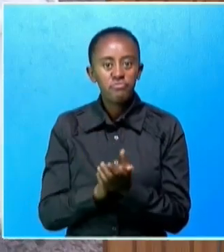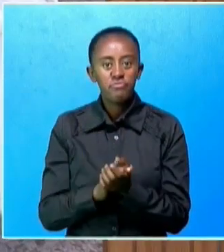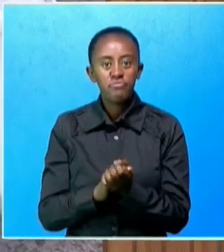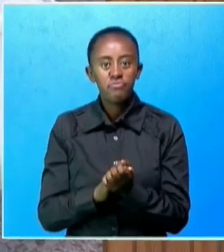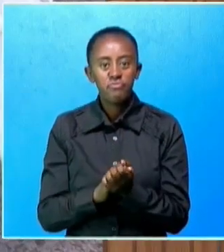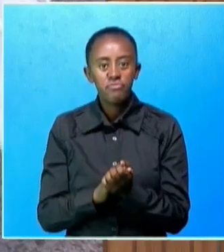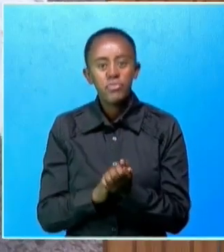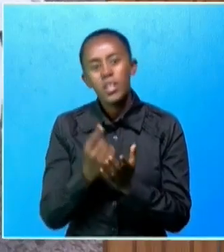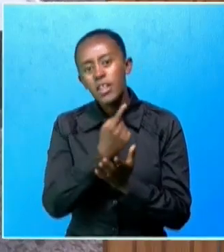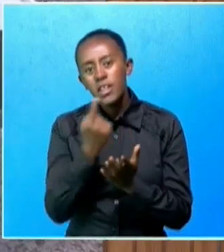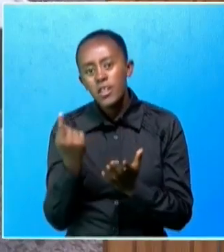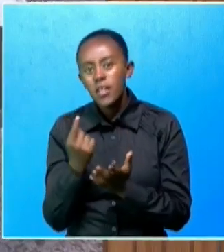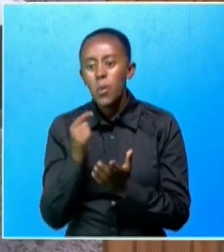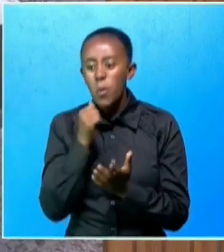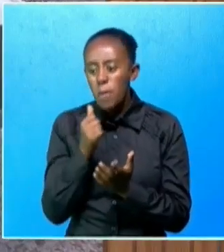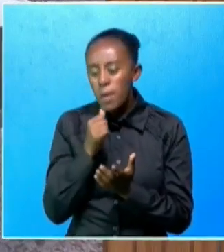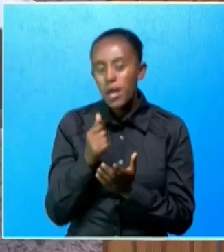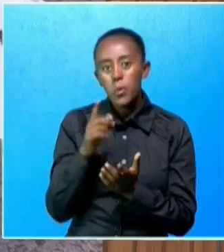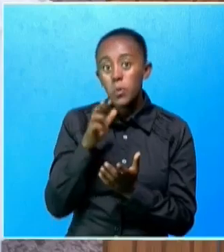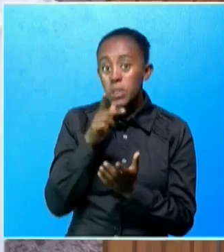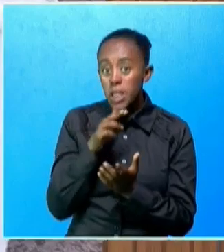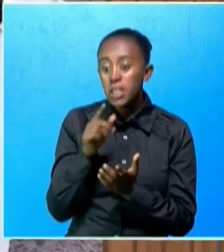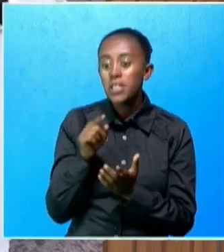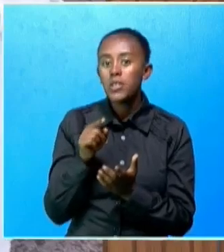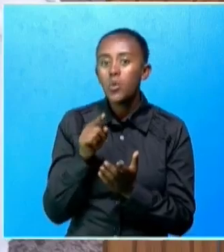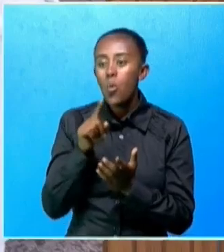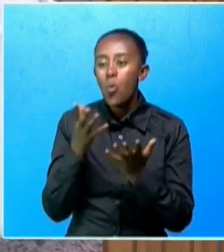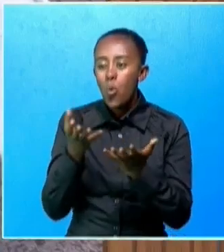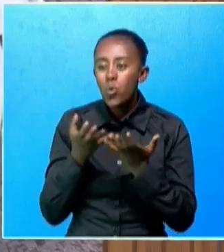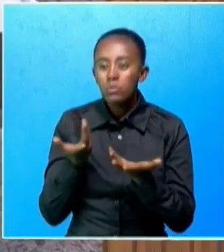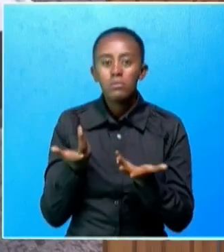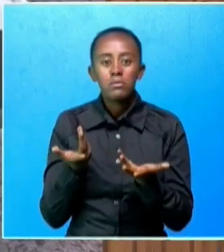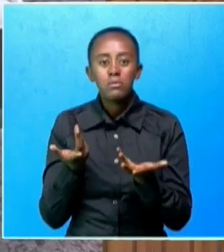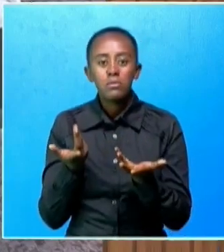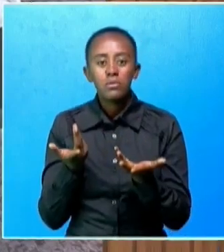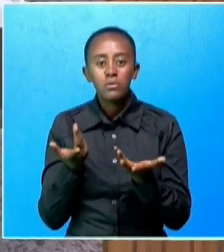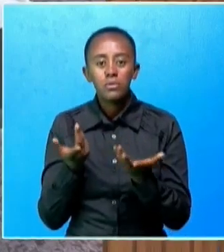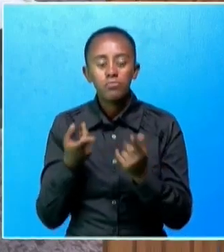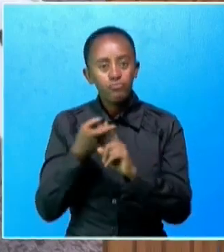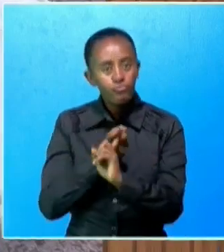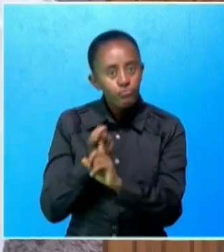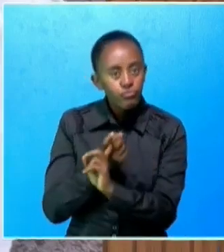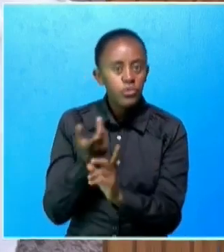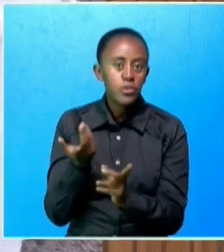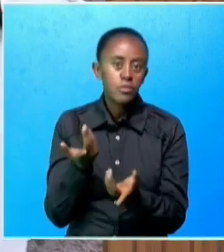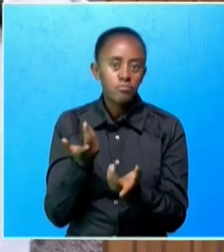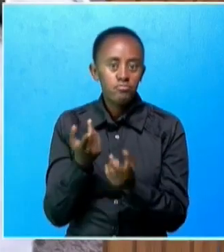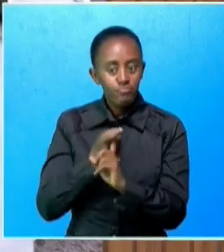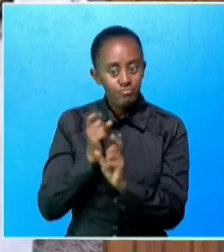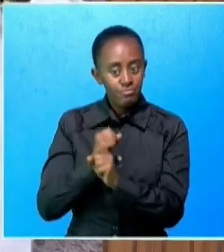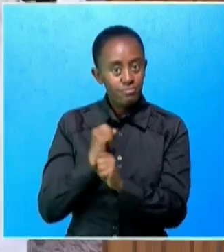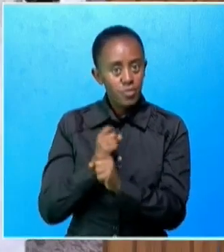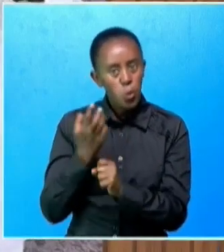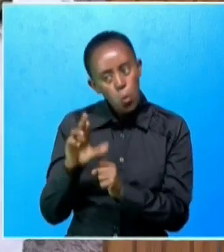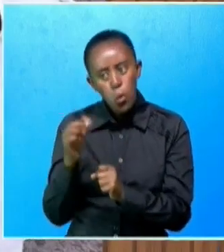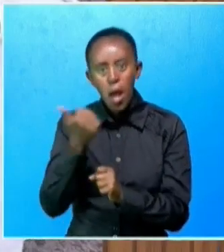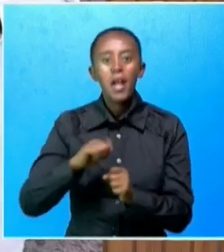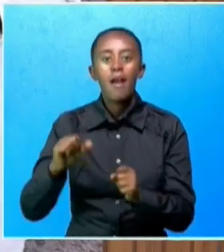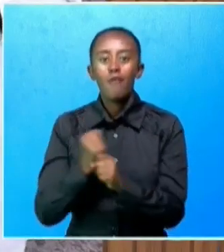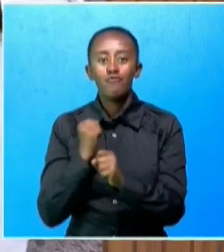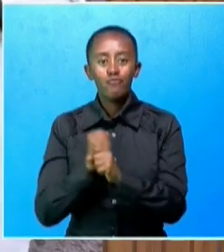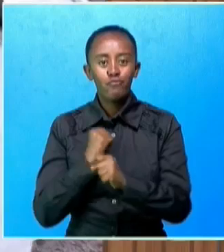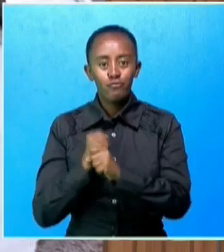Yeah. There are some women or your sisters who wants to be what? A technician, right? Or any kind